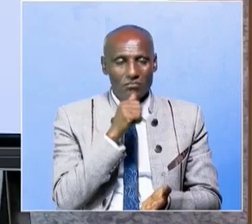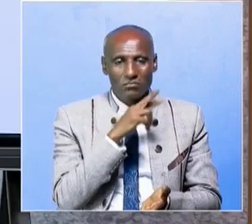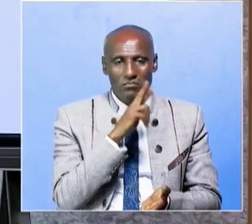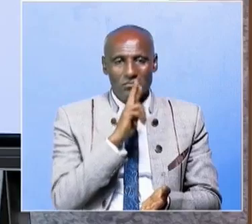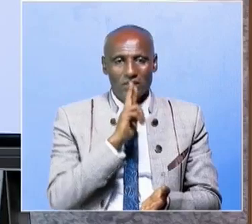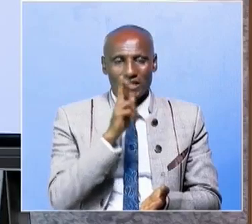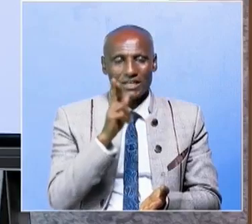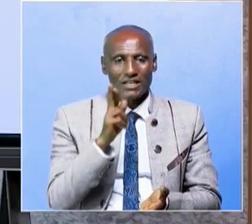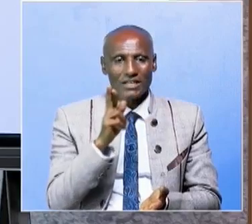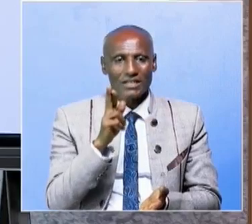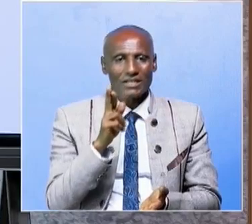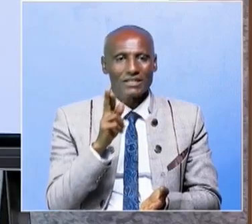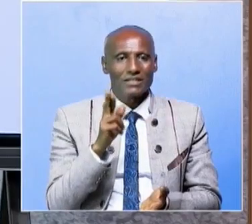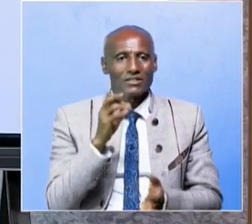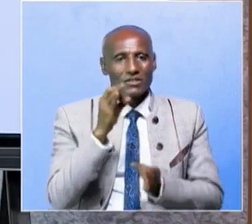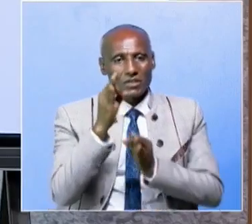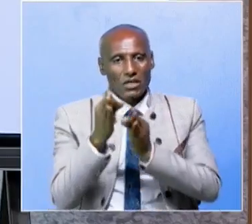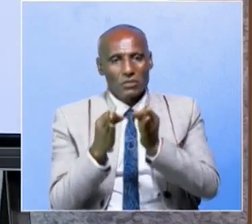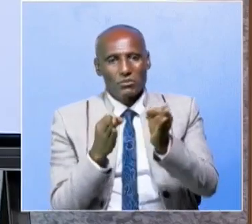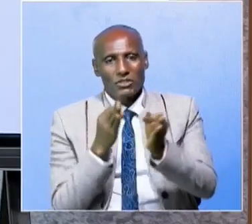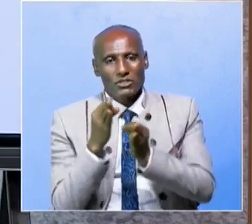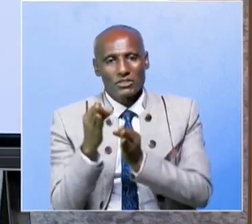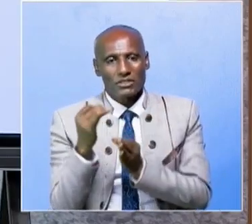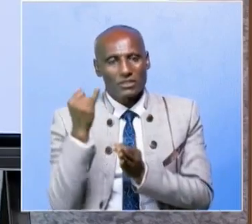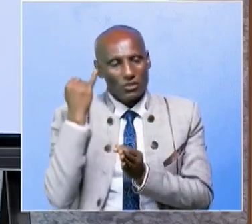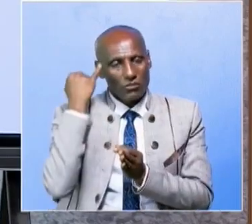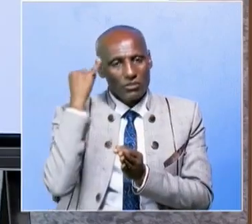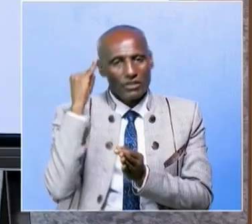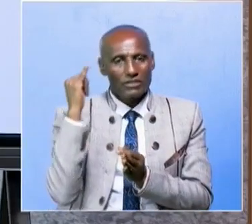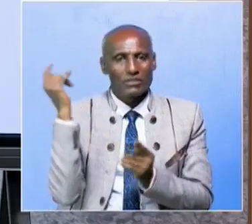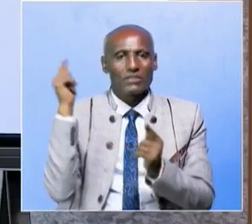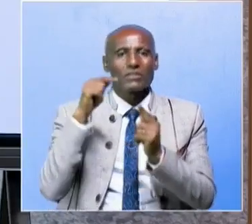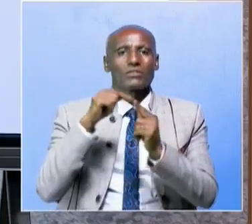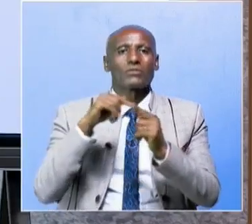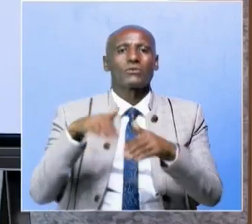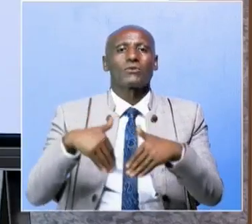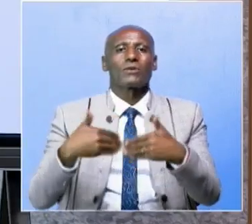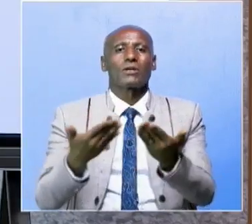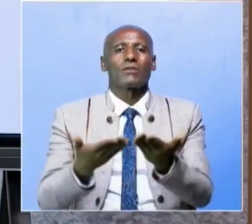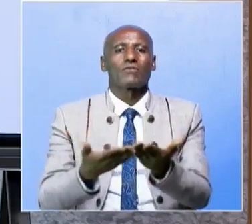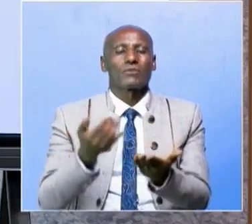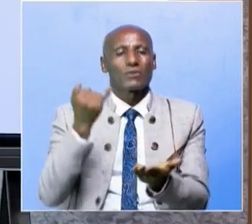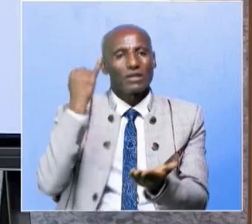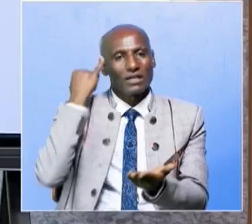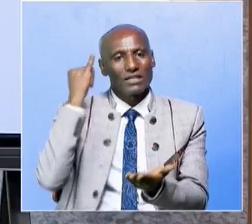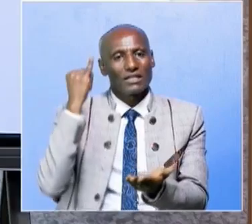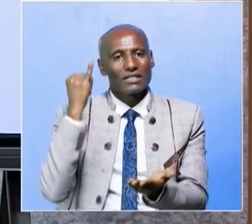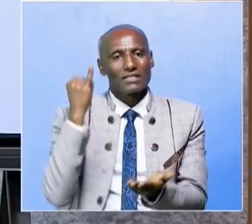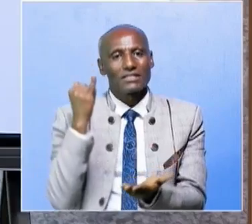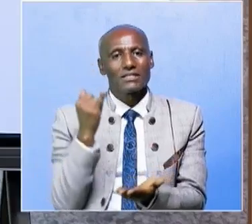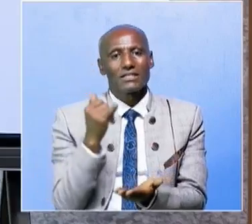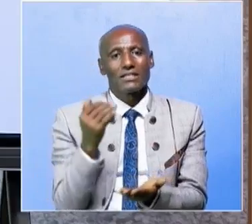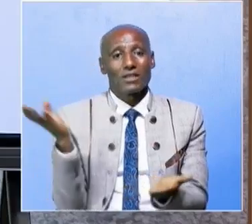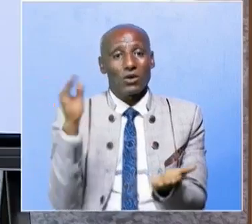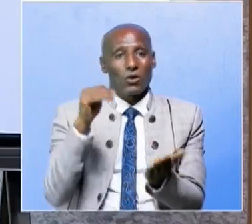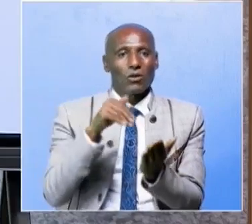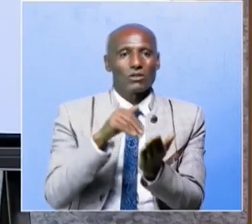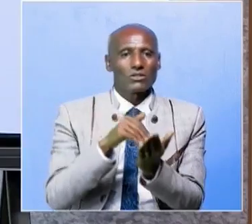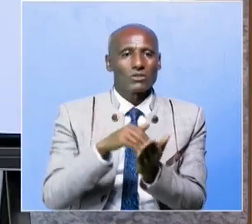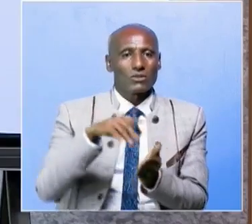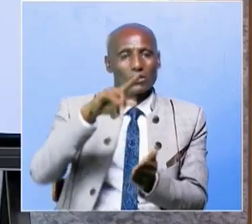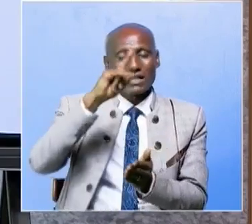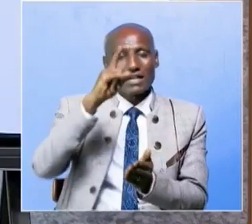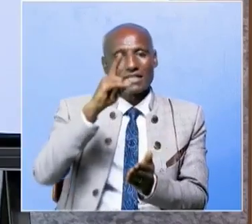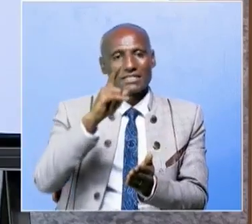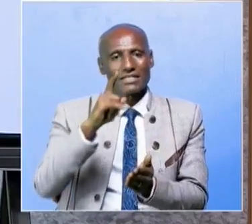these expressions and opinions to give your own ideas, feedbacks, and also ask